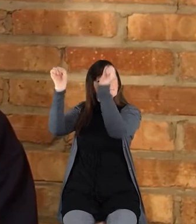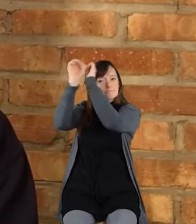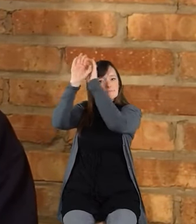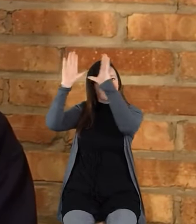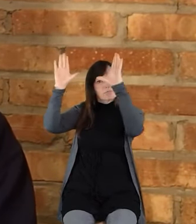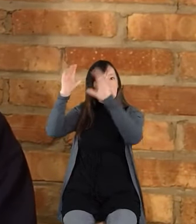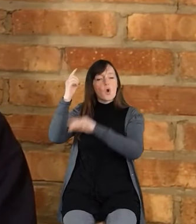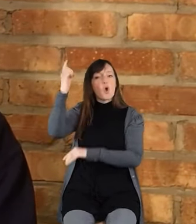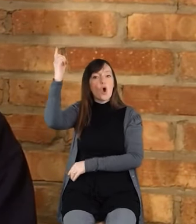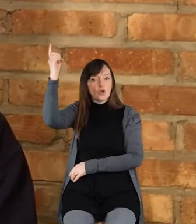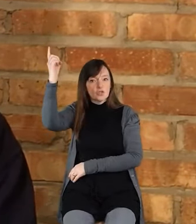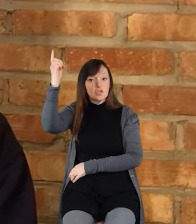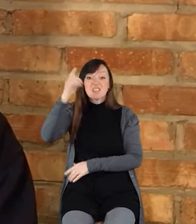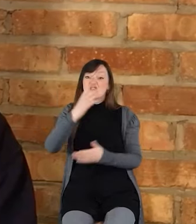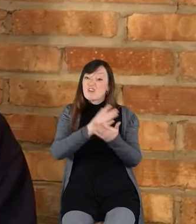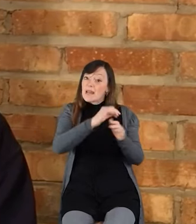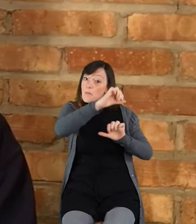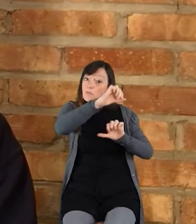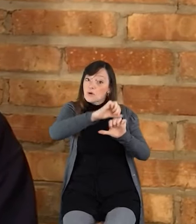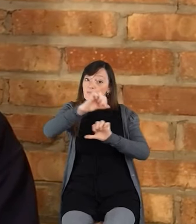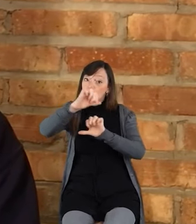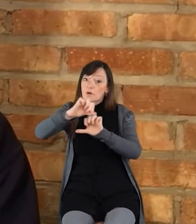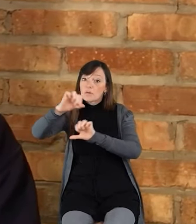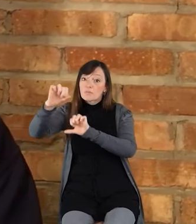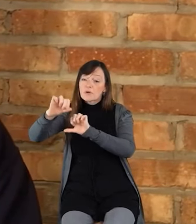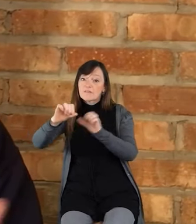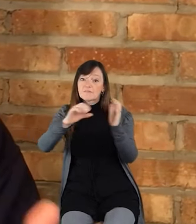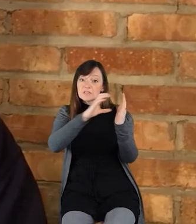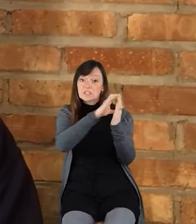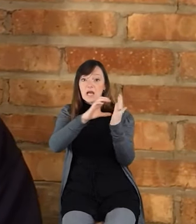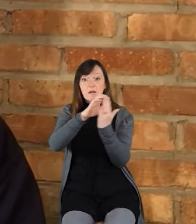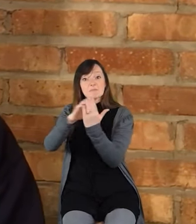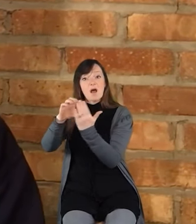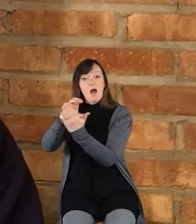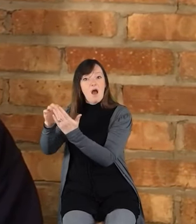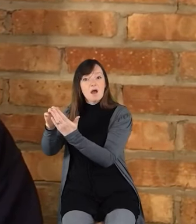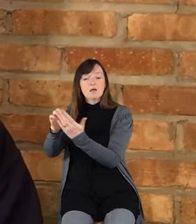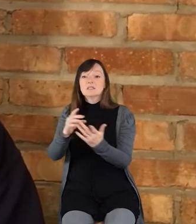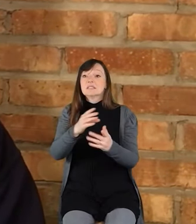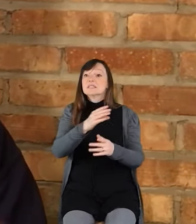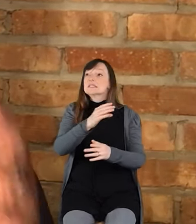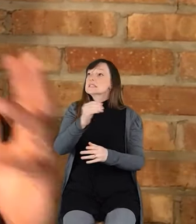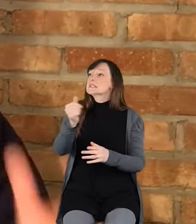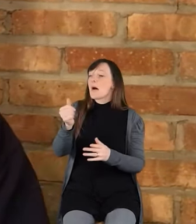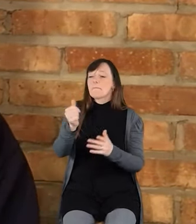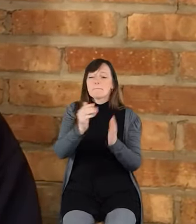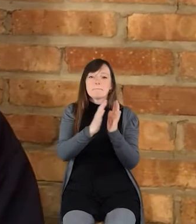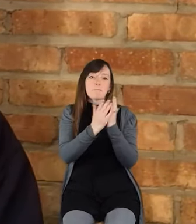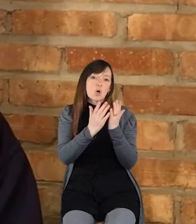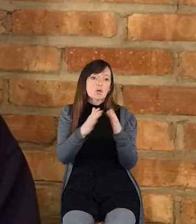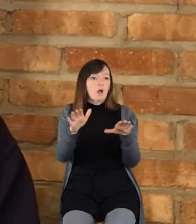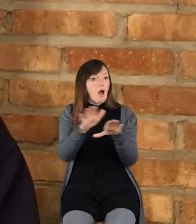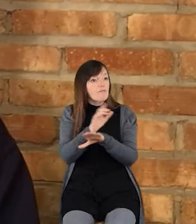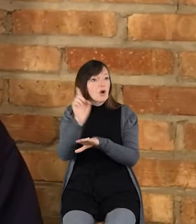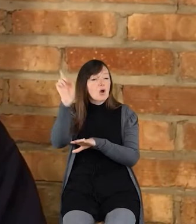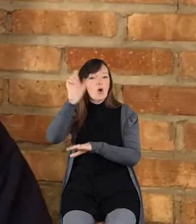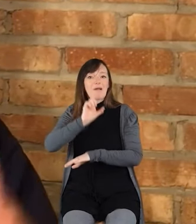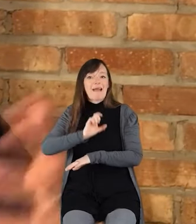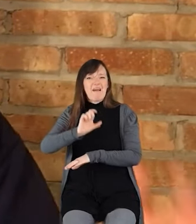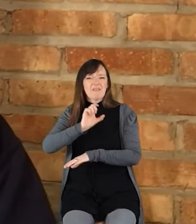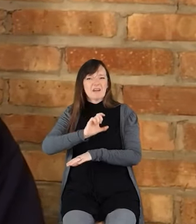it's very manageable, very readable. Some of these books on God's character just, you know, they quote the Greek